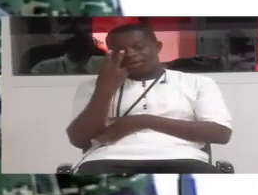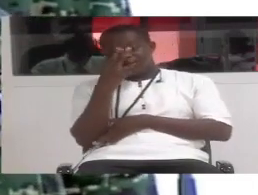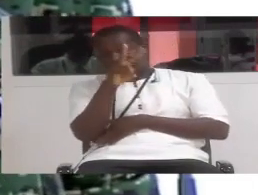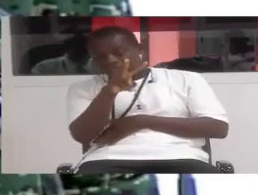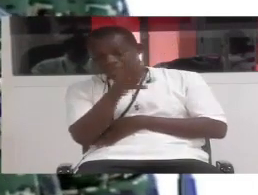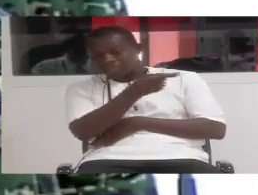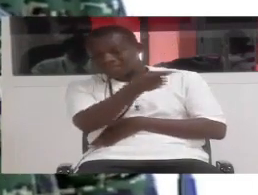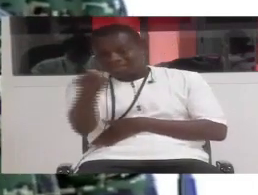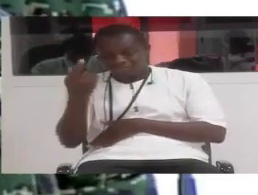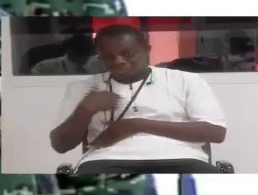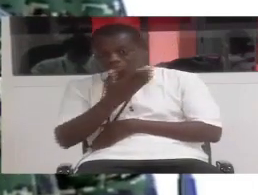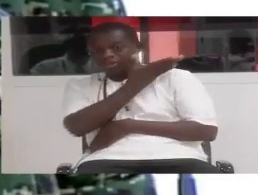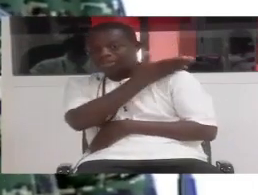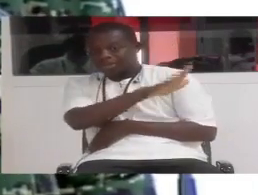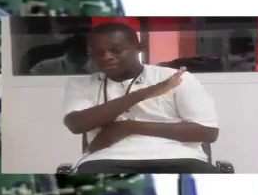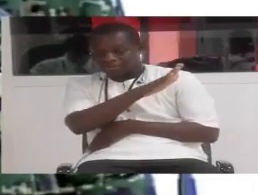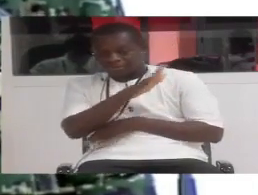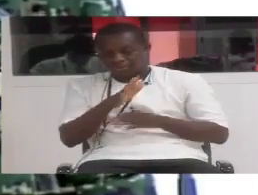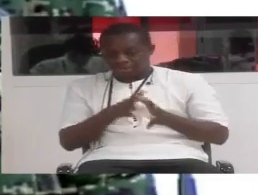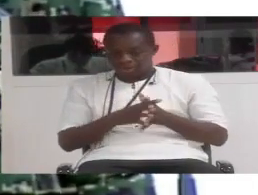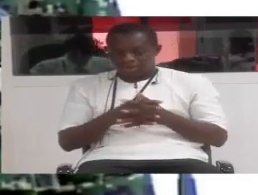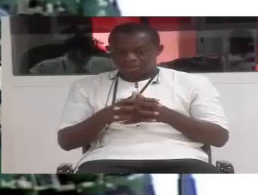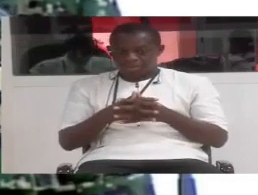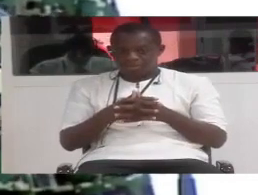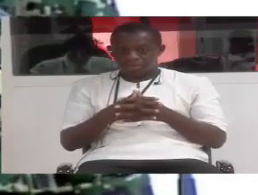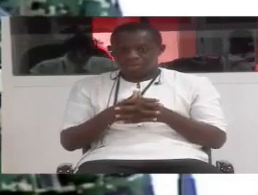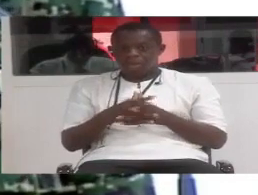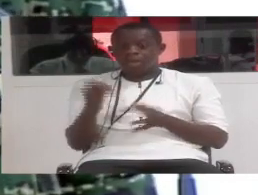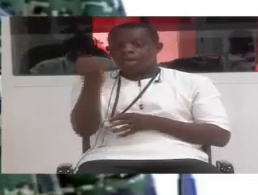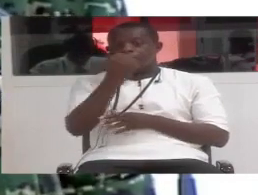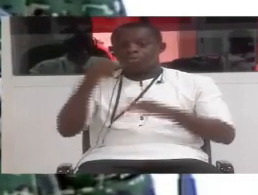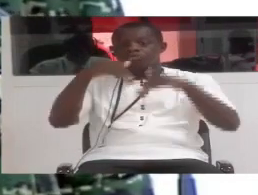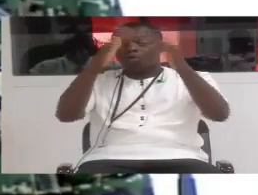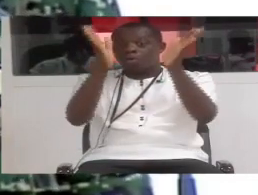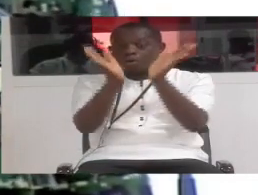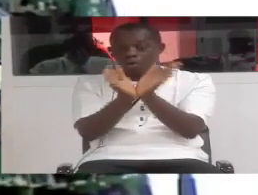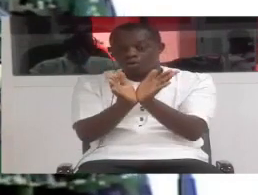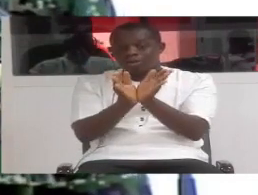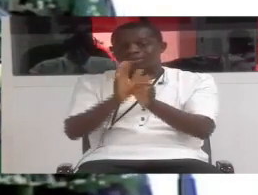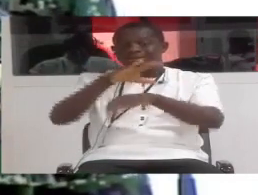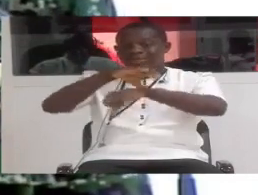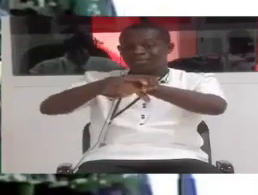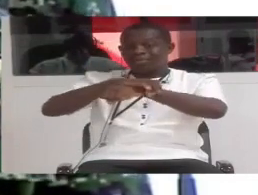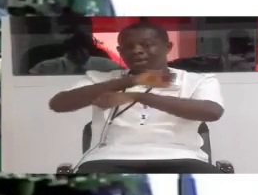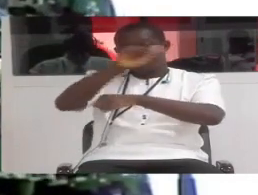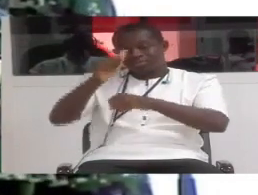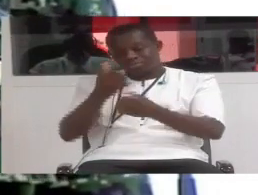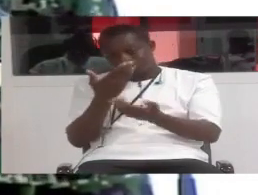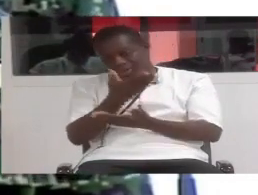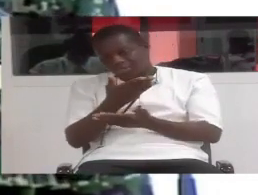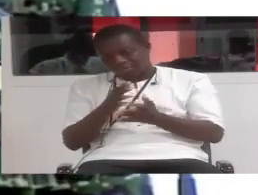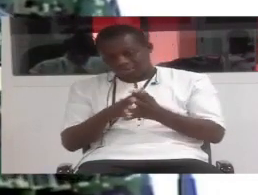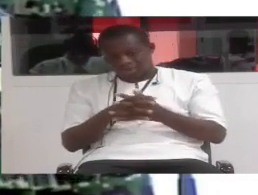bayon len. If you see why they were because ñun ñop lañ japon diten ñu. Why they were released, because all of us